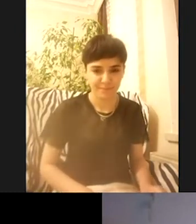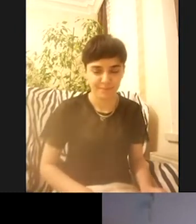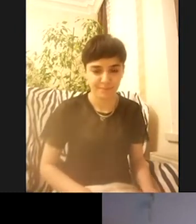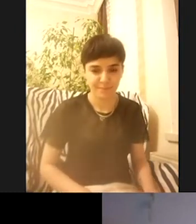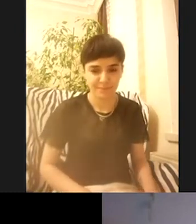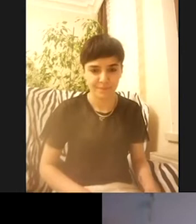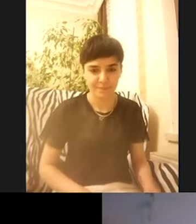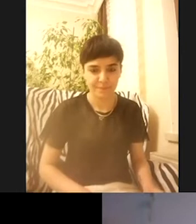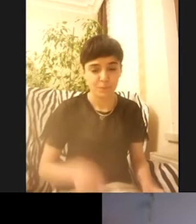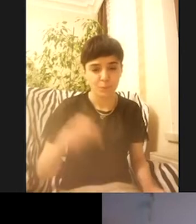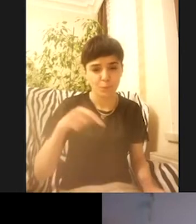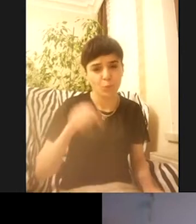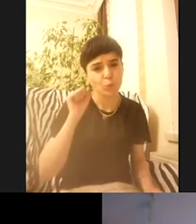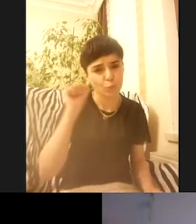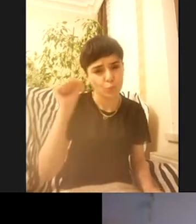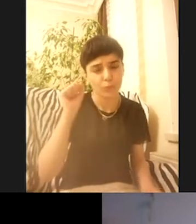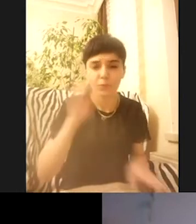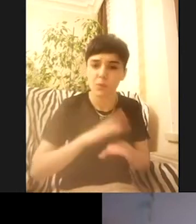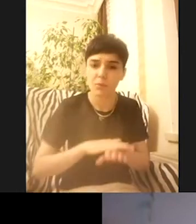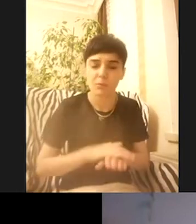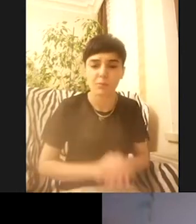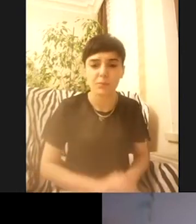with my protest.